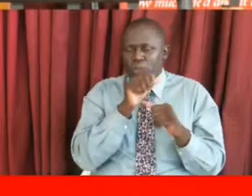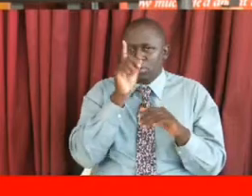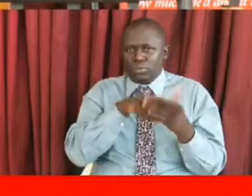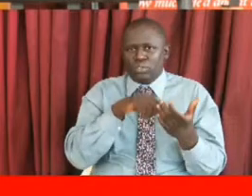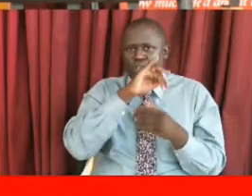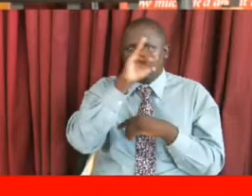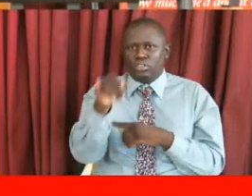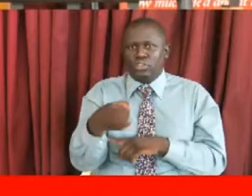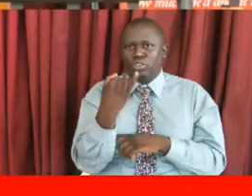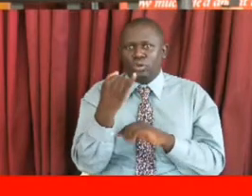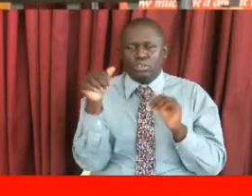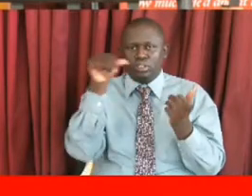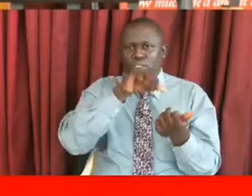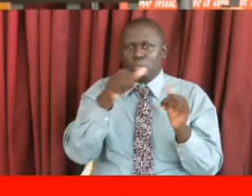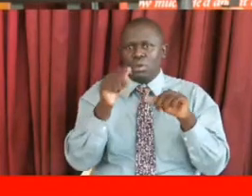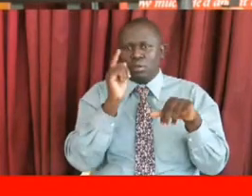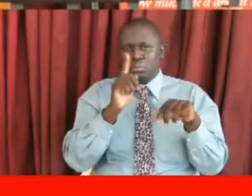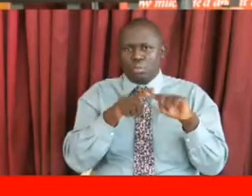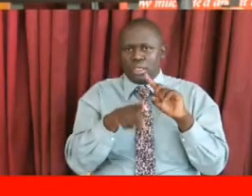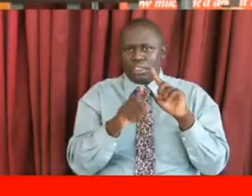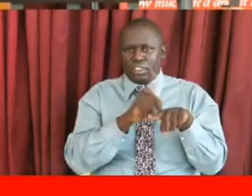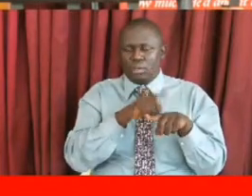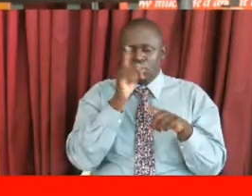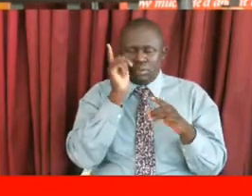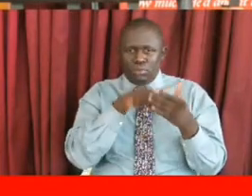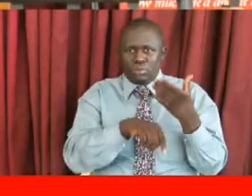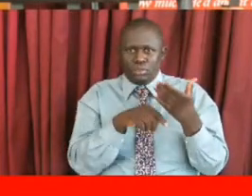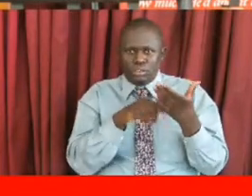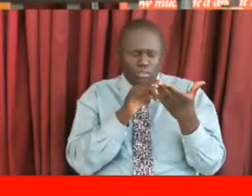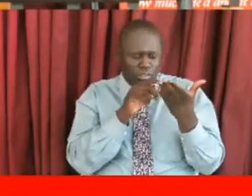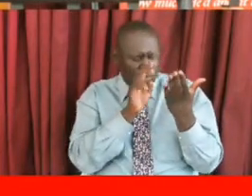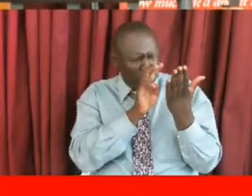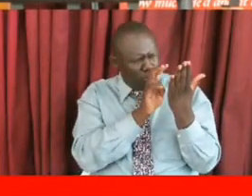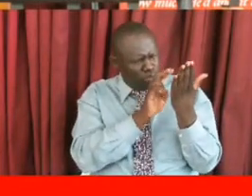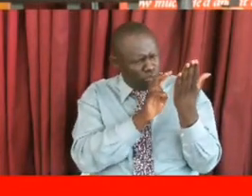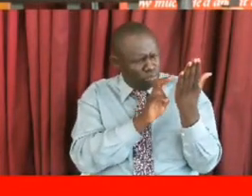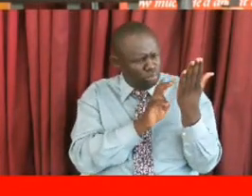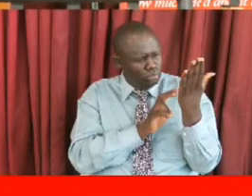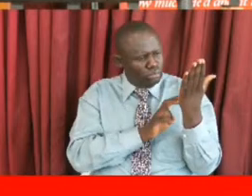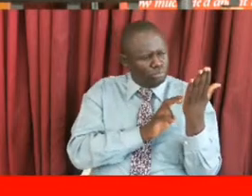Baptist but if you look between the lines you'll see the hints that he's not talking